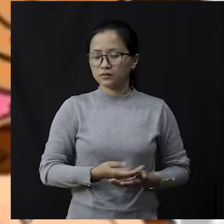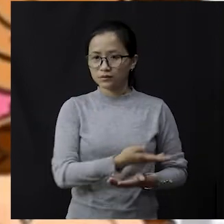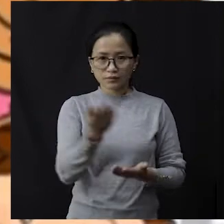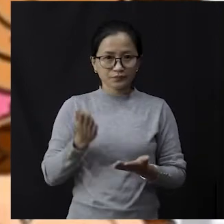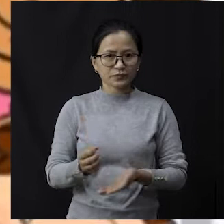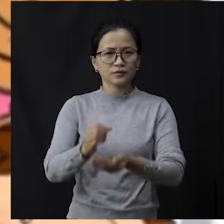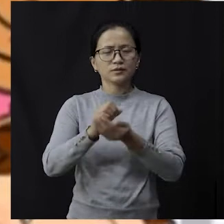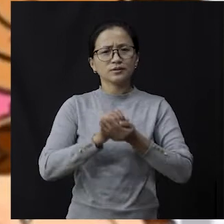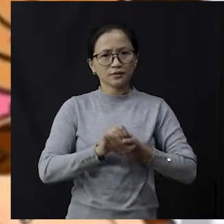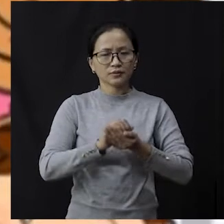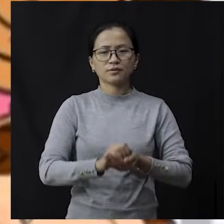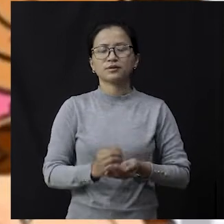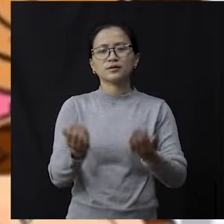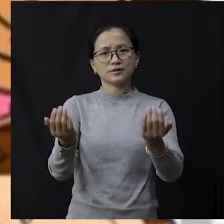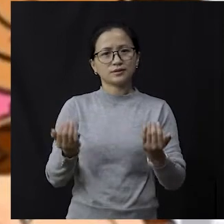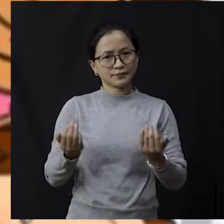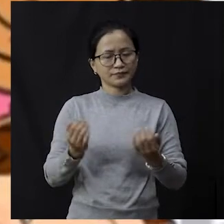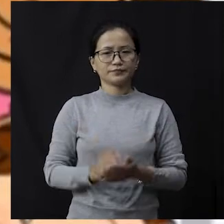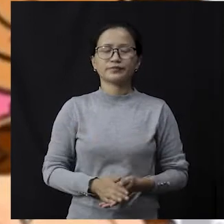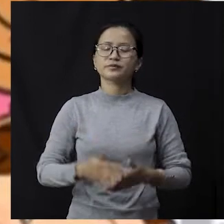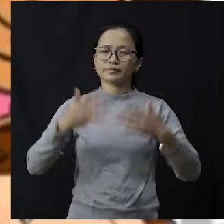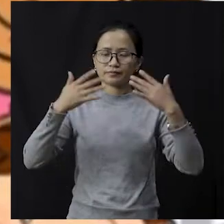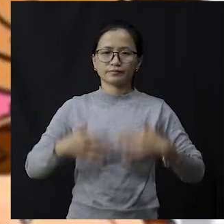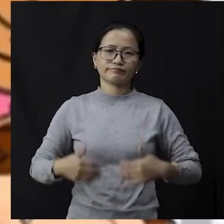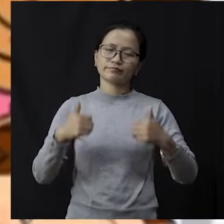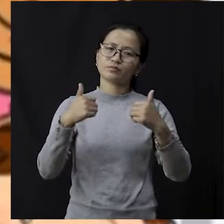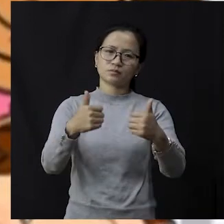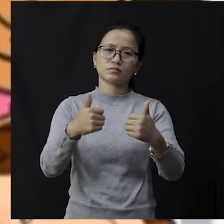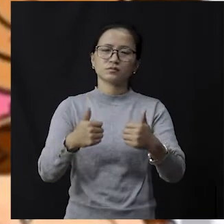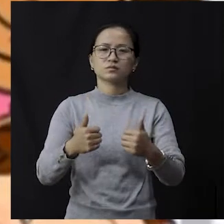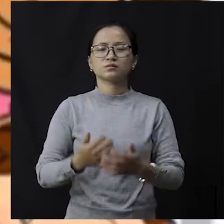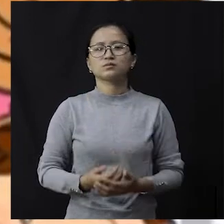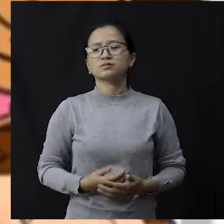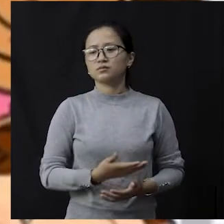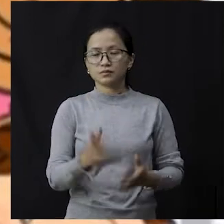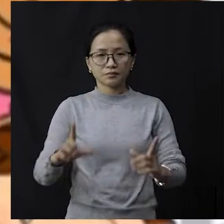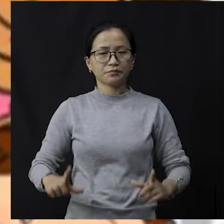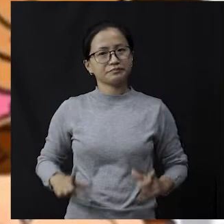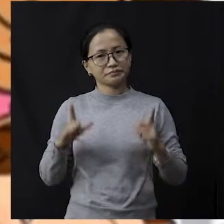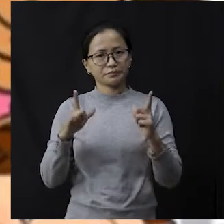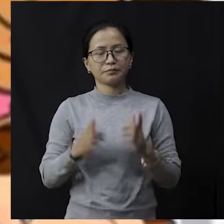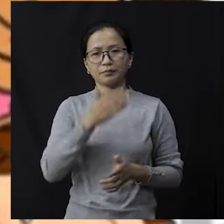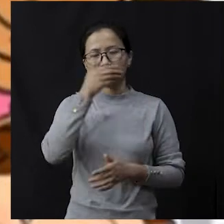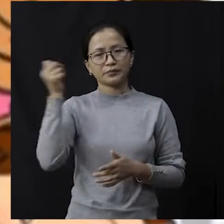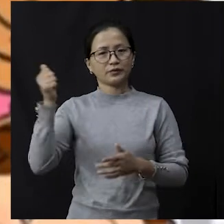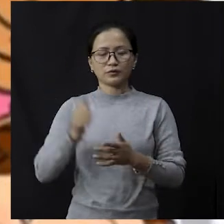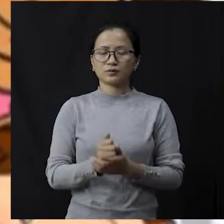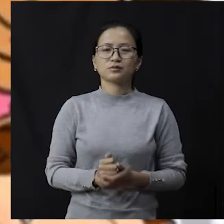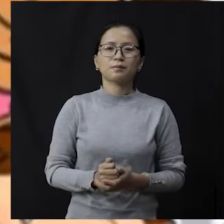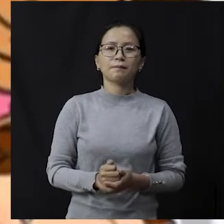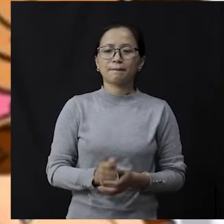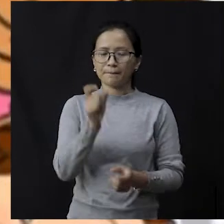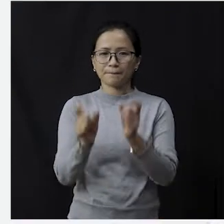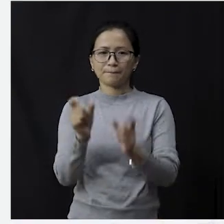the community safe and healthy. I'm repeating again. They also make the life better for the people living